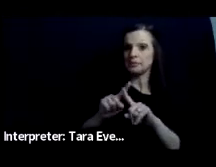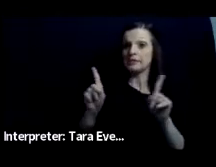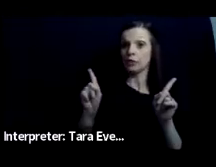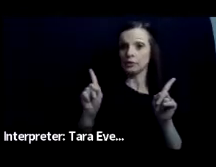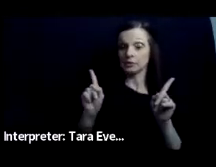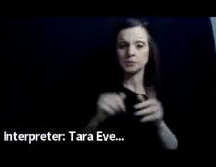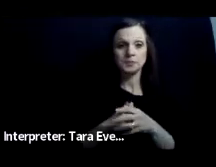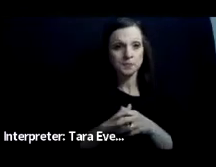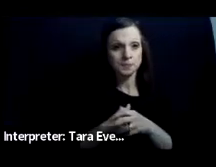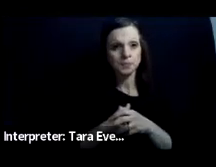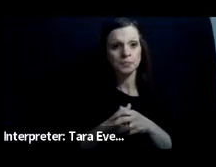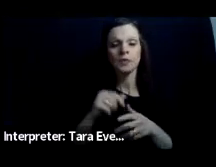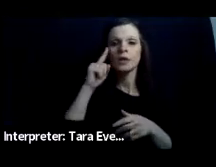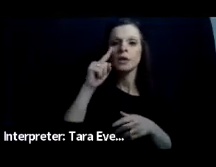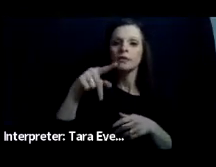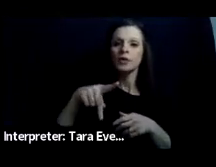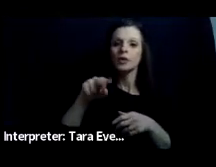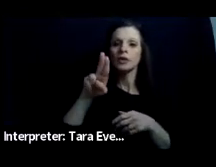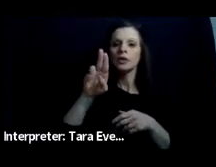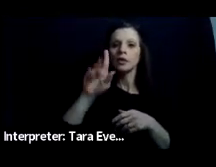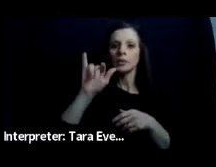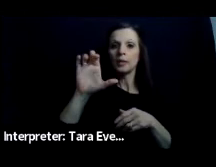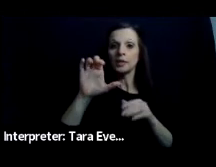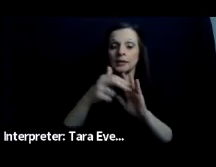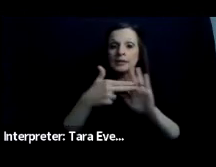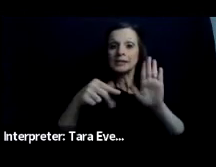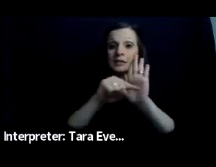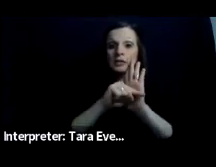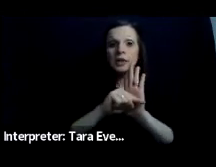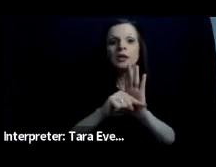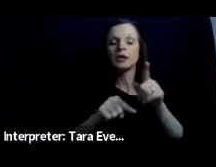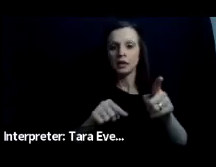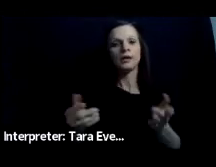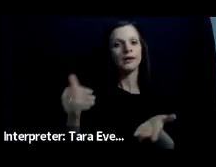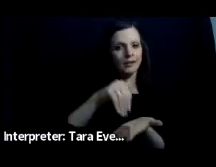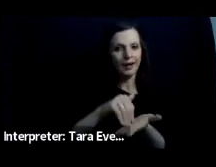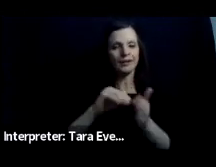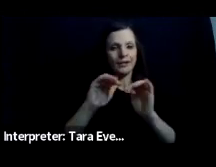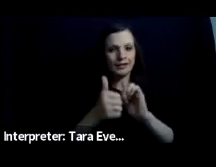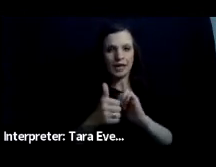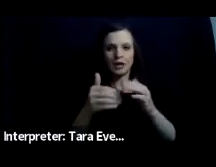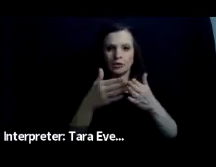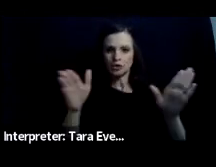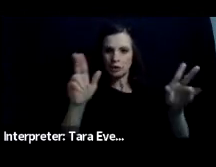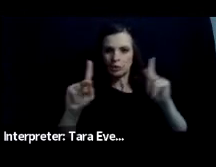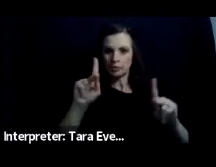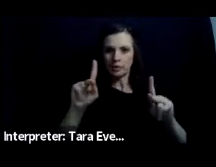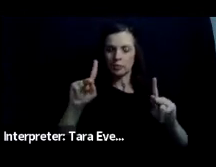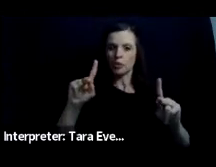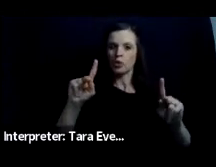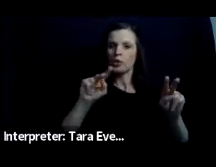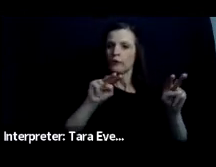with public stigma is, again, the way the general public views substance use disorders